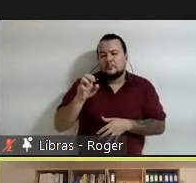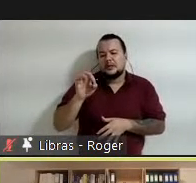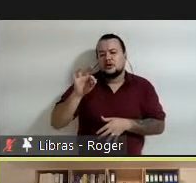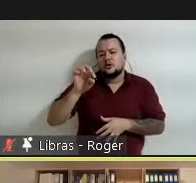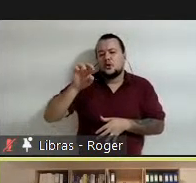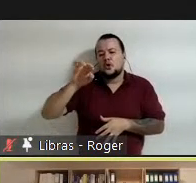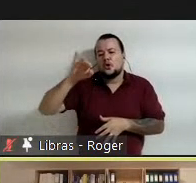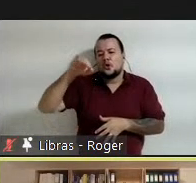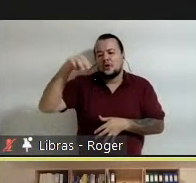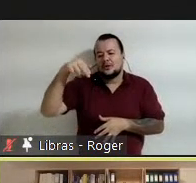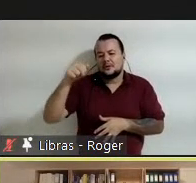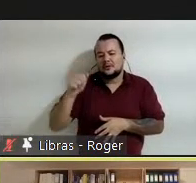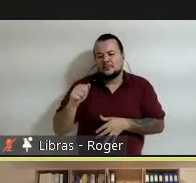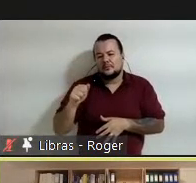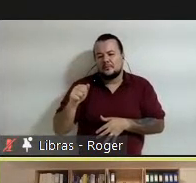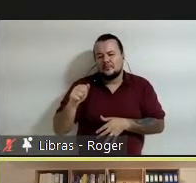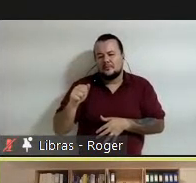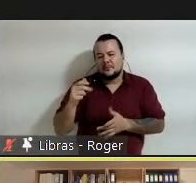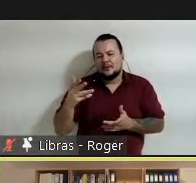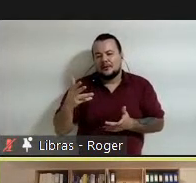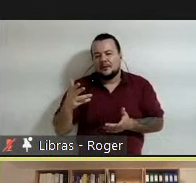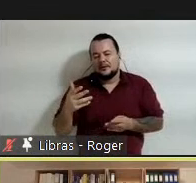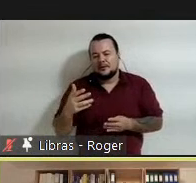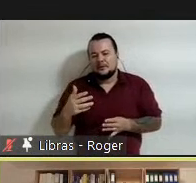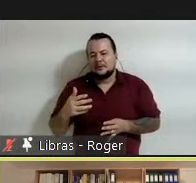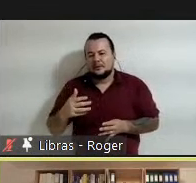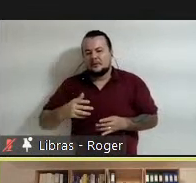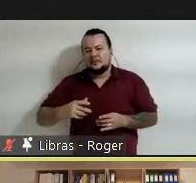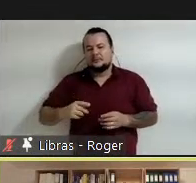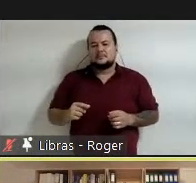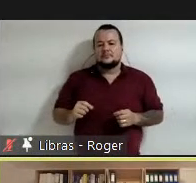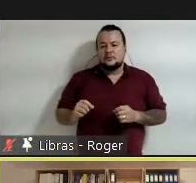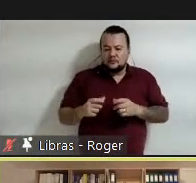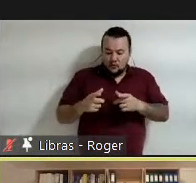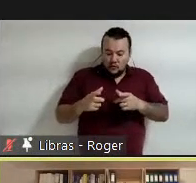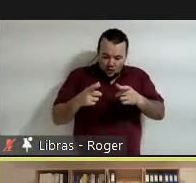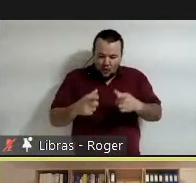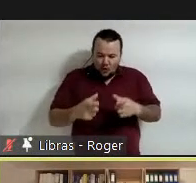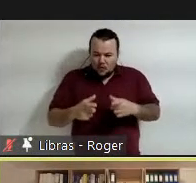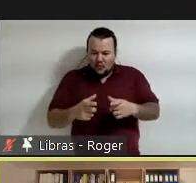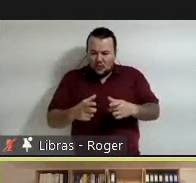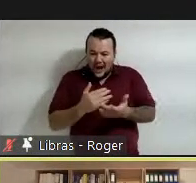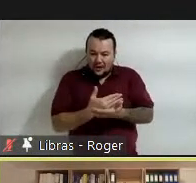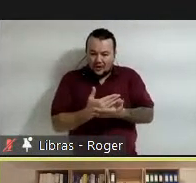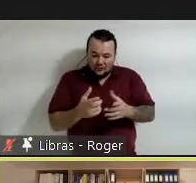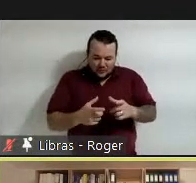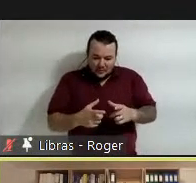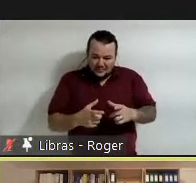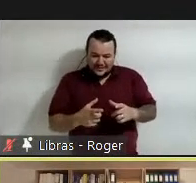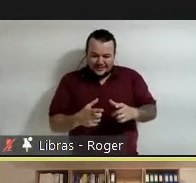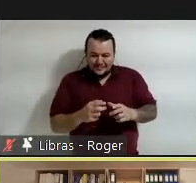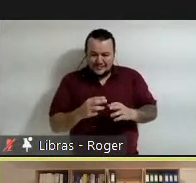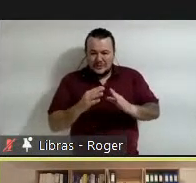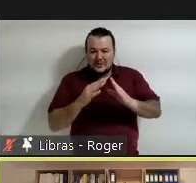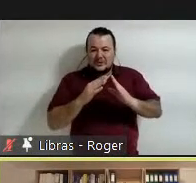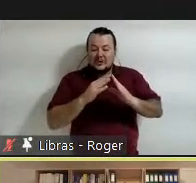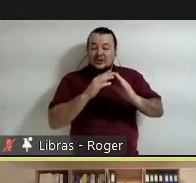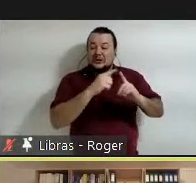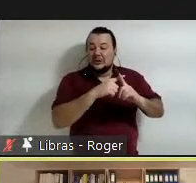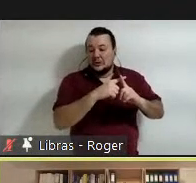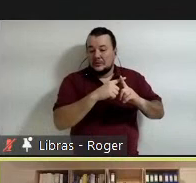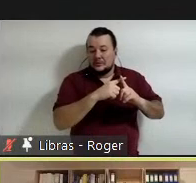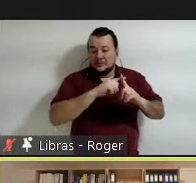of communion for surrounding farmers, and it eventually became the capital of the then province of the South African Republic.